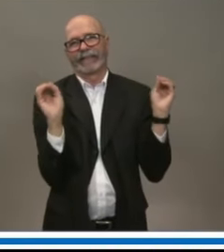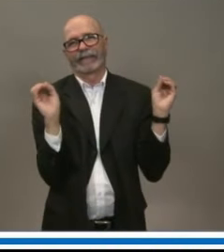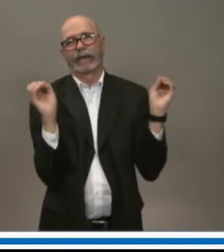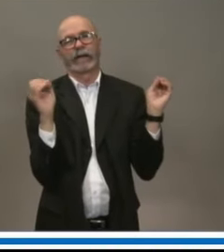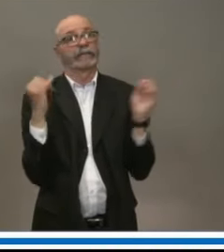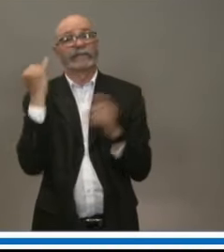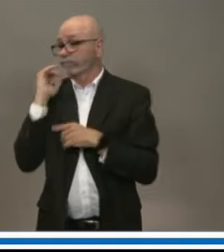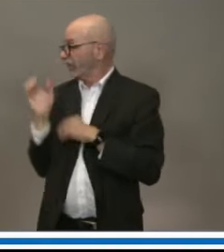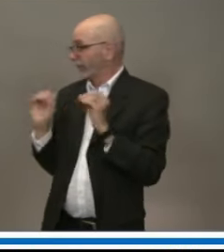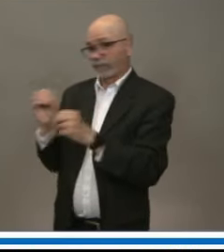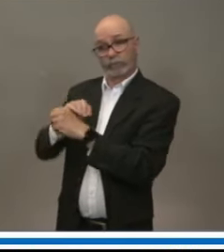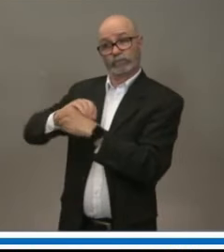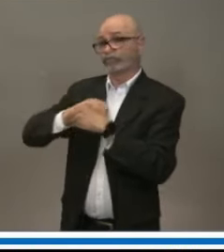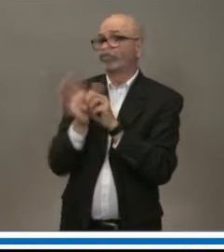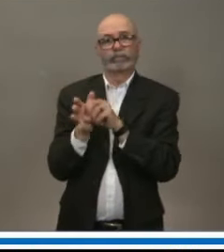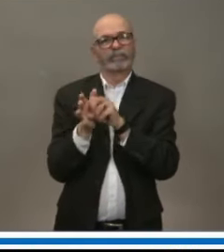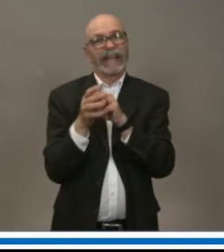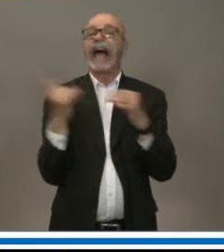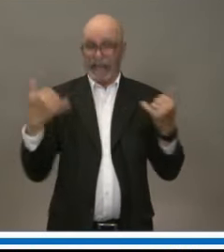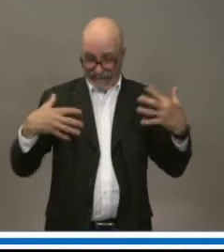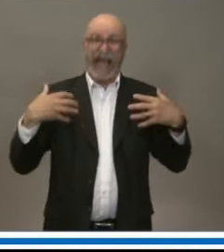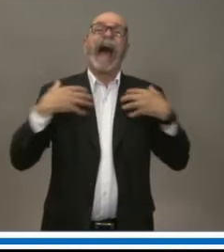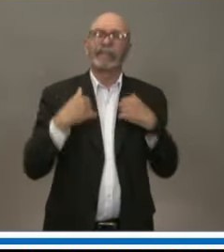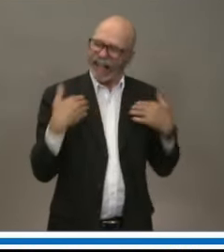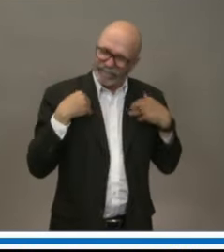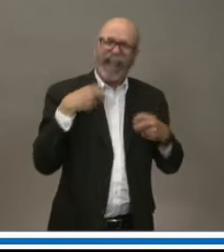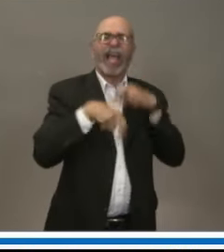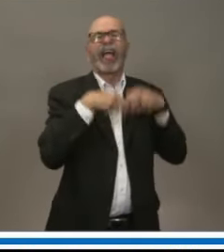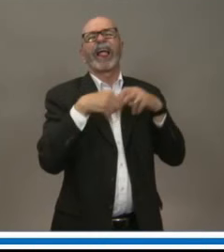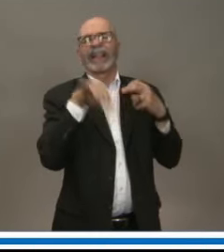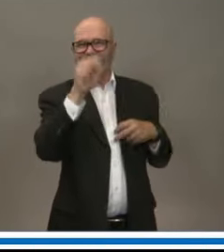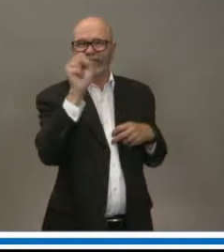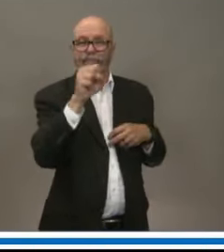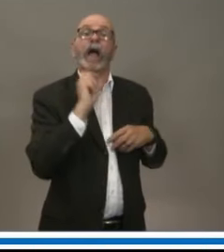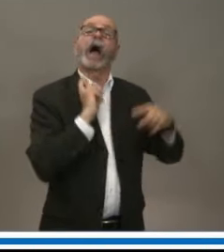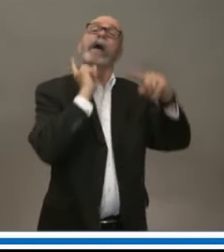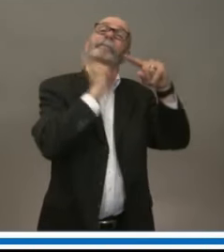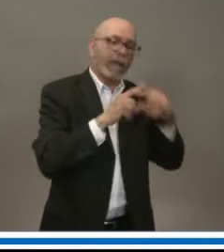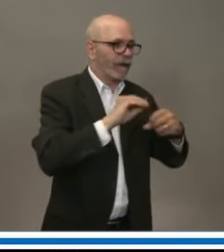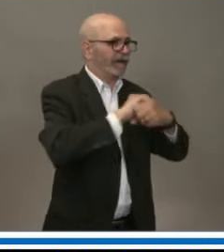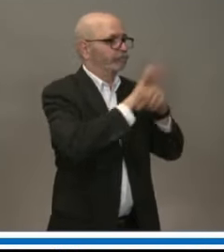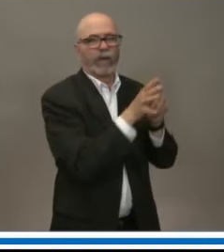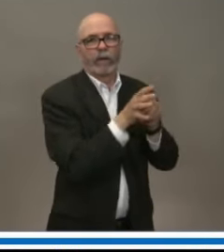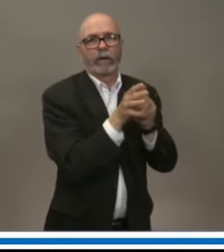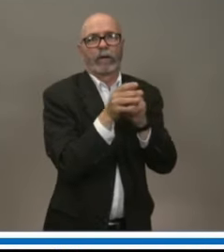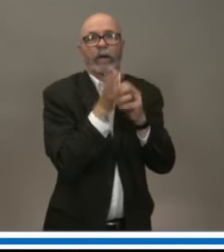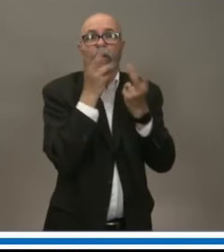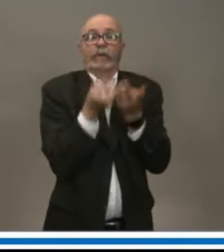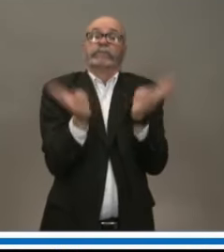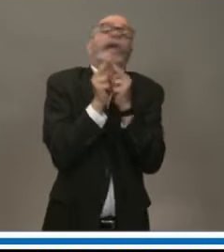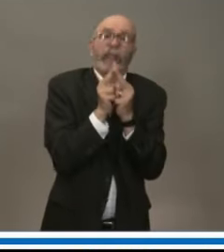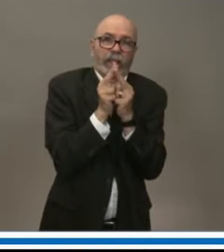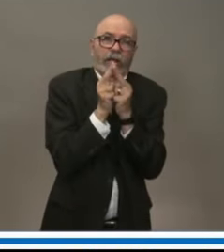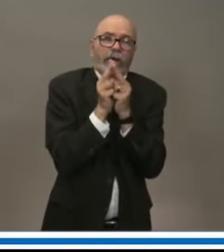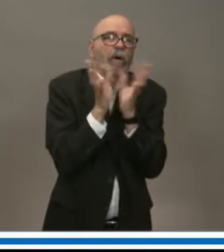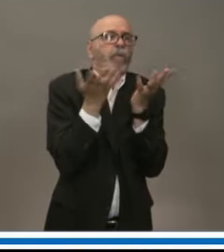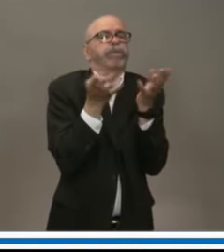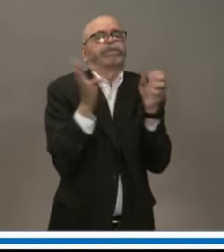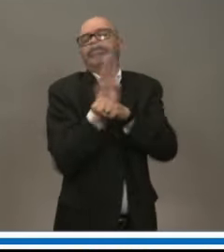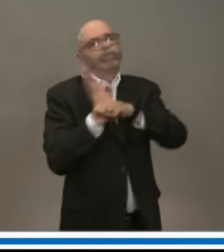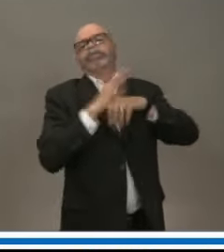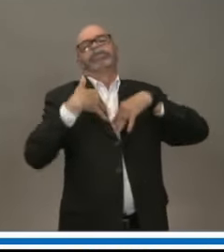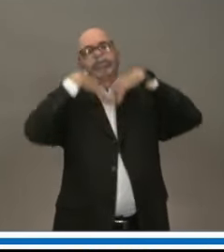poor compliance modeling scenario would overload our healthcare system. That is why we need one of the key